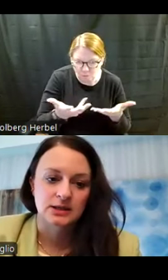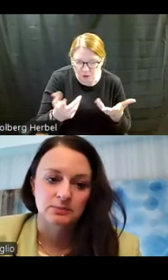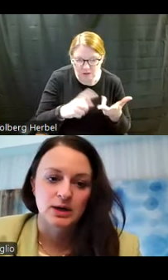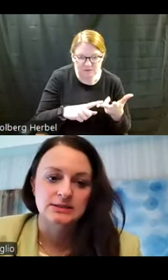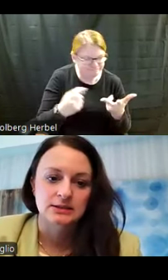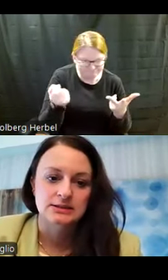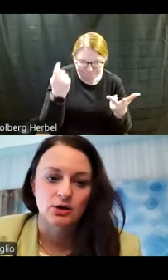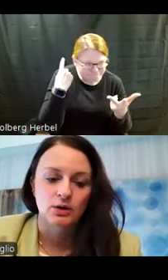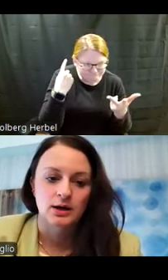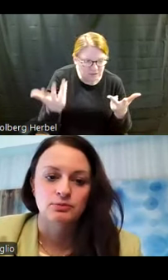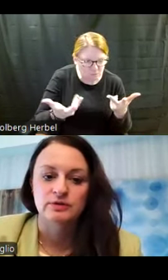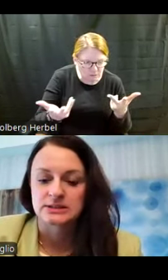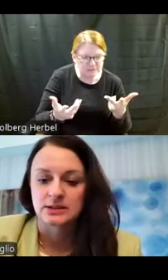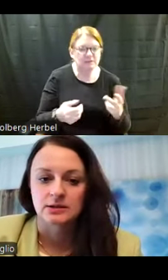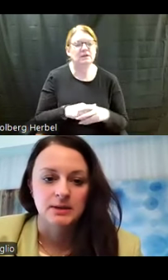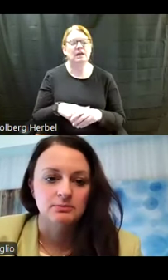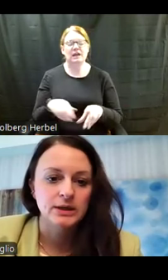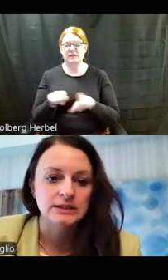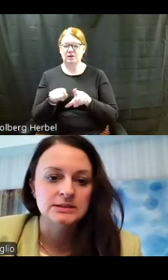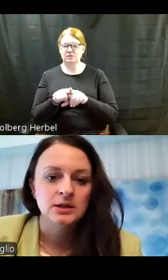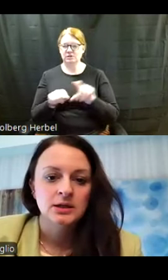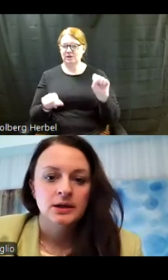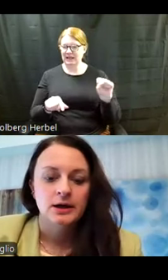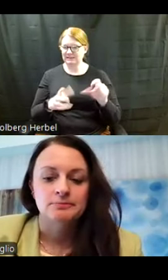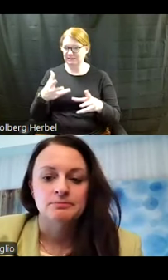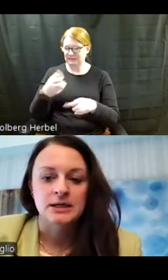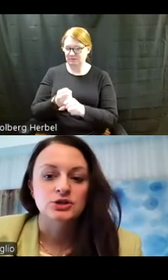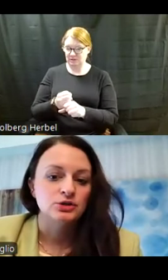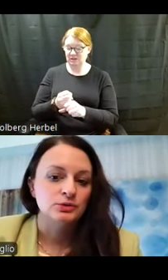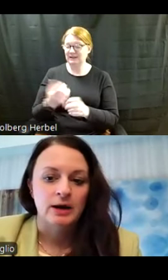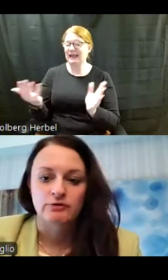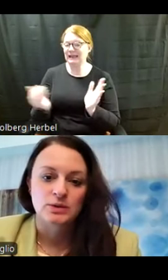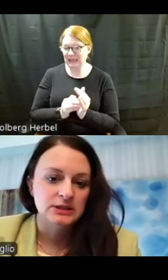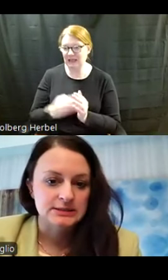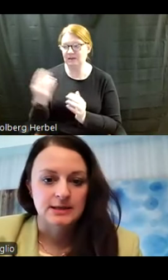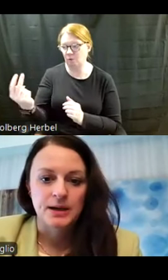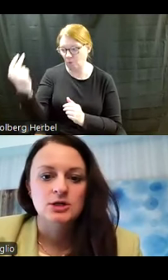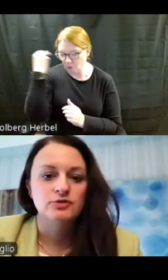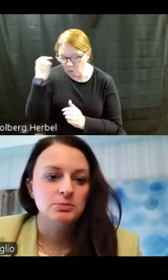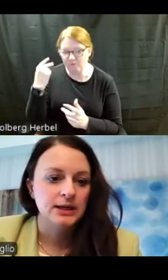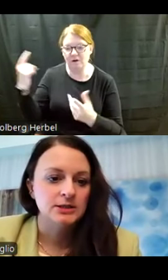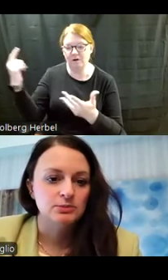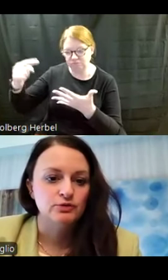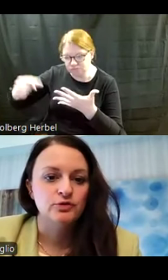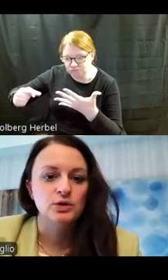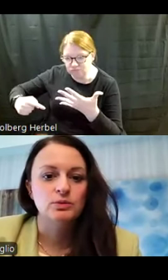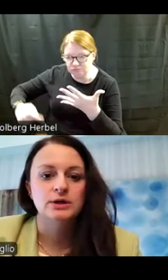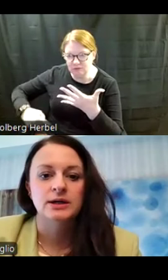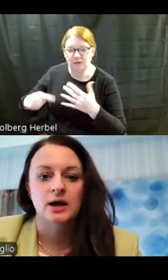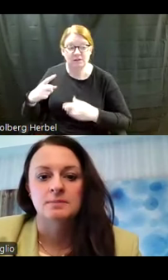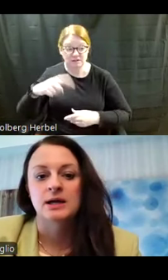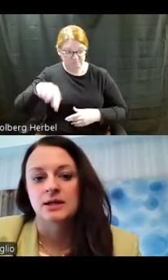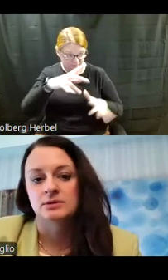of summarizing. So revisiting the main points, making sure everyone's on the same page for a plan to move